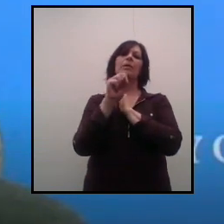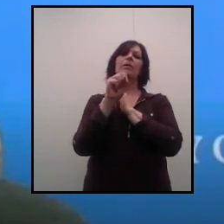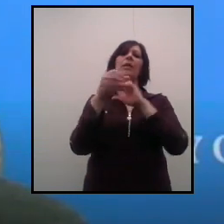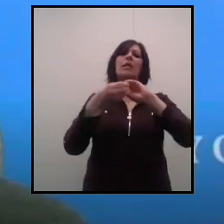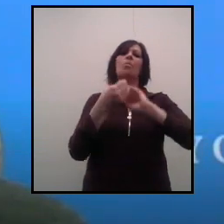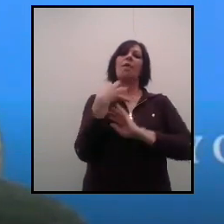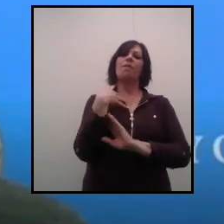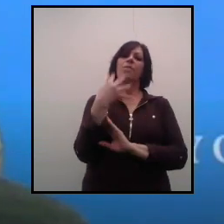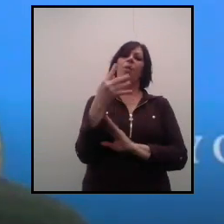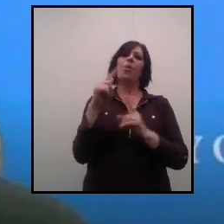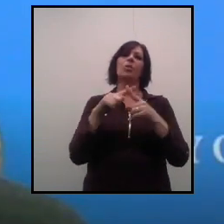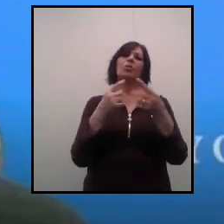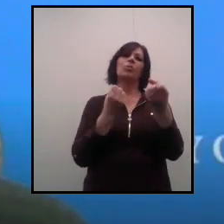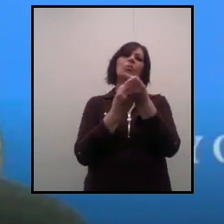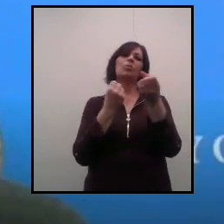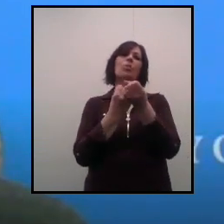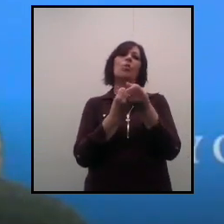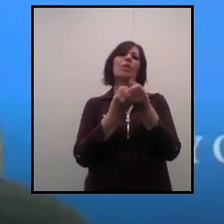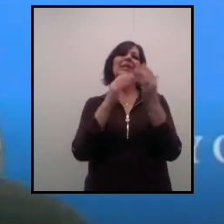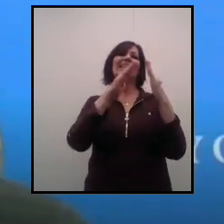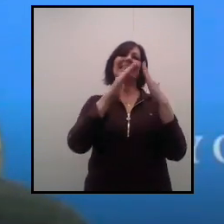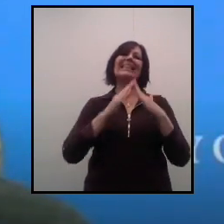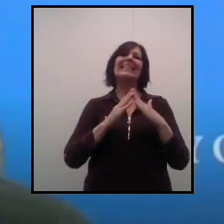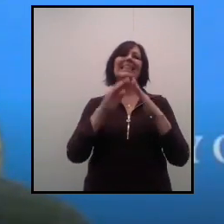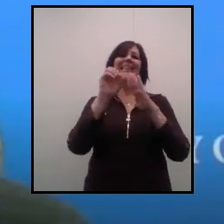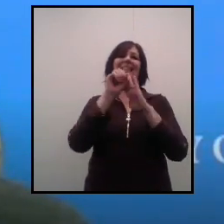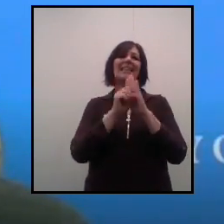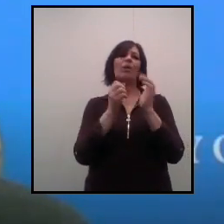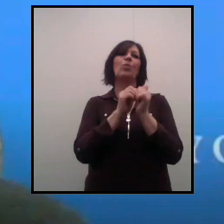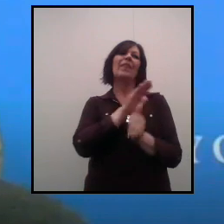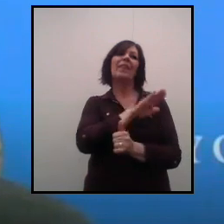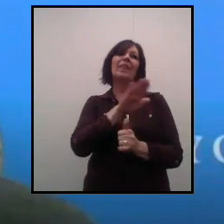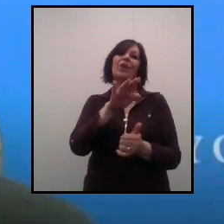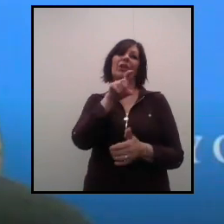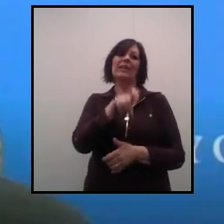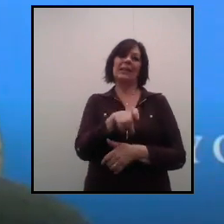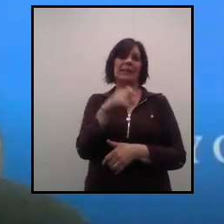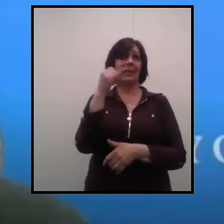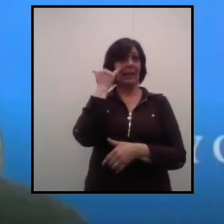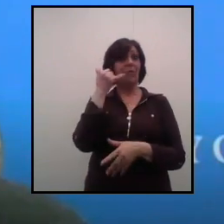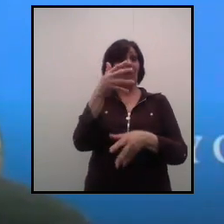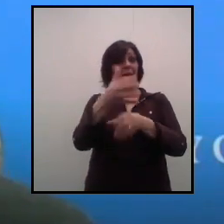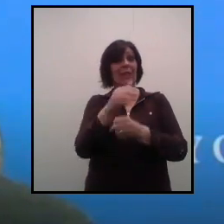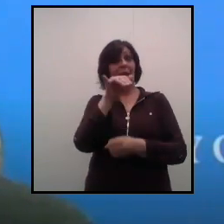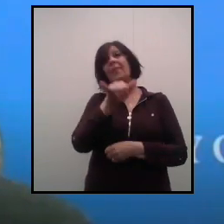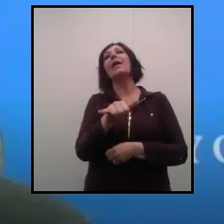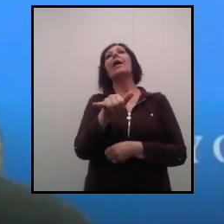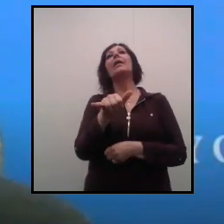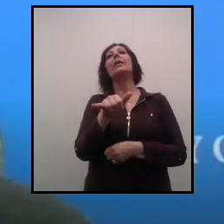governments and states with their needs. And if we do get that, then we would not